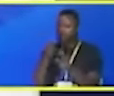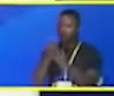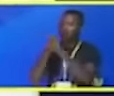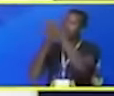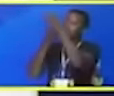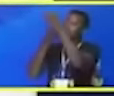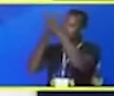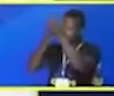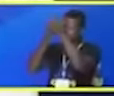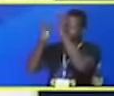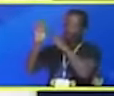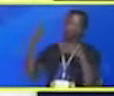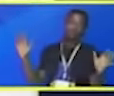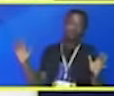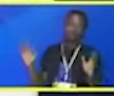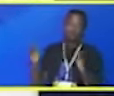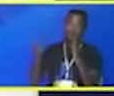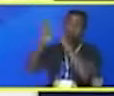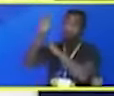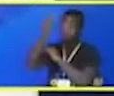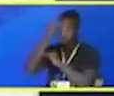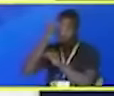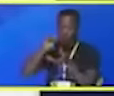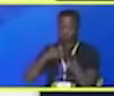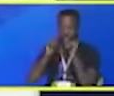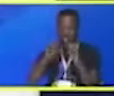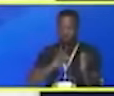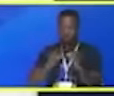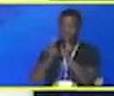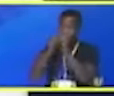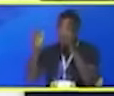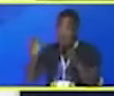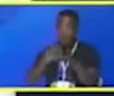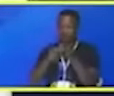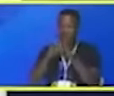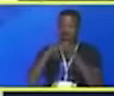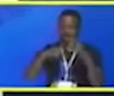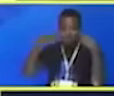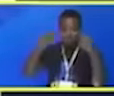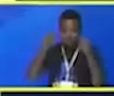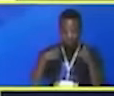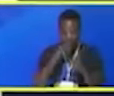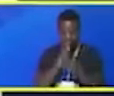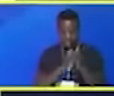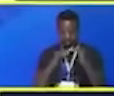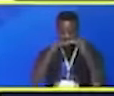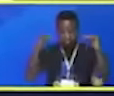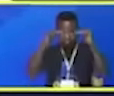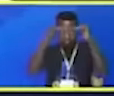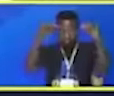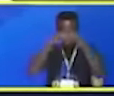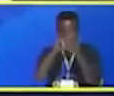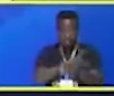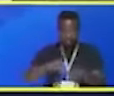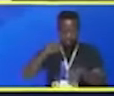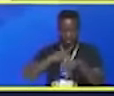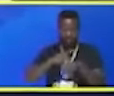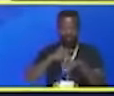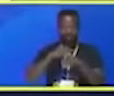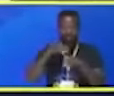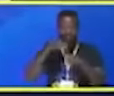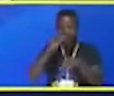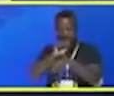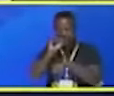God. There are dimensions of your kingdom assignment you will never be able to step